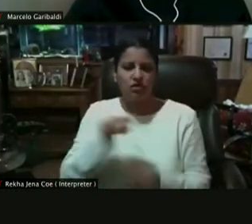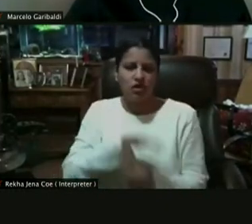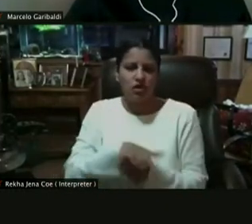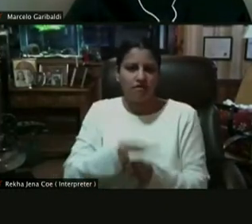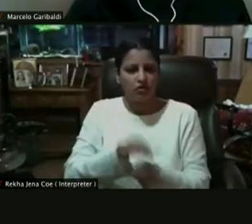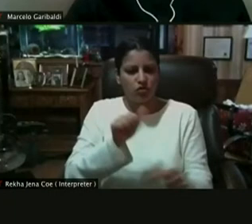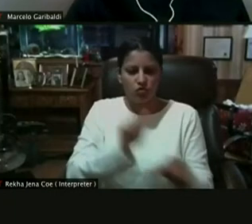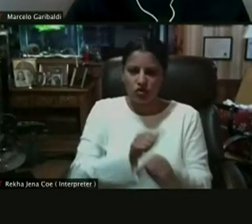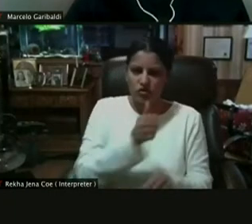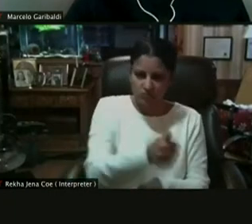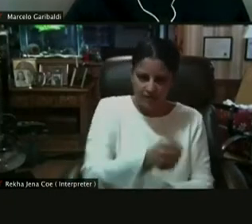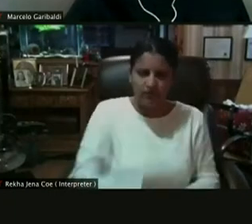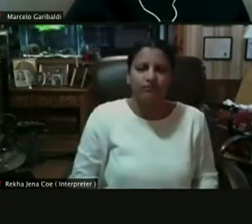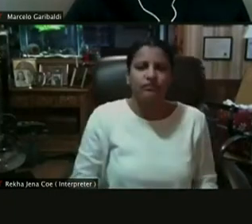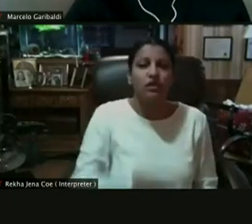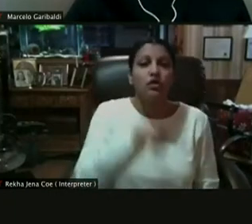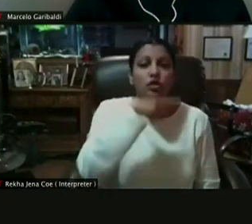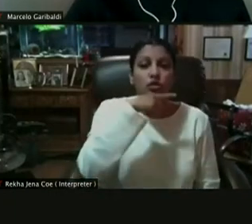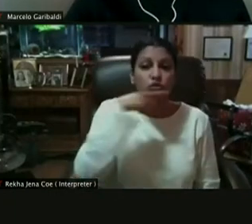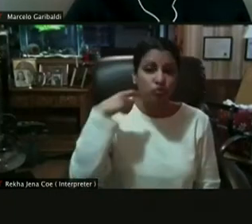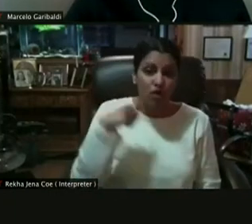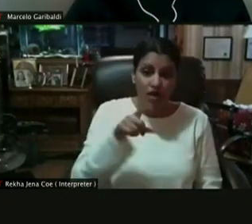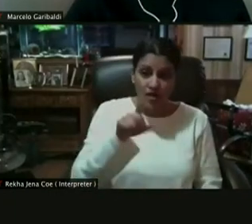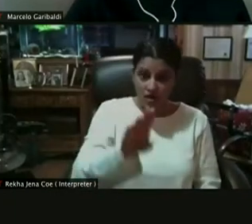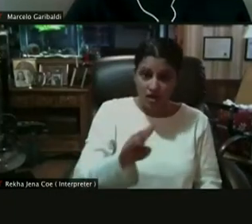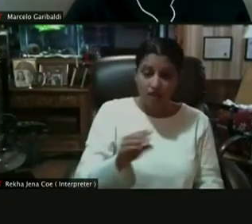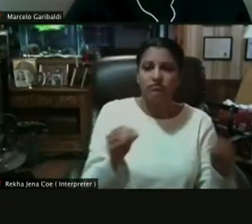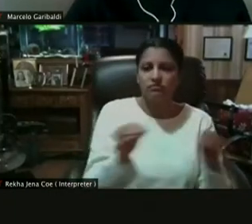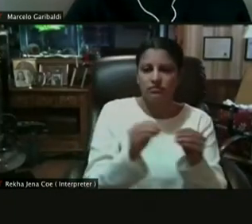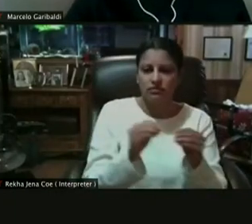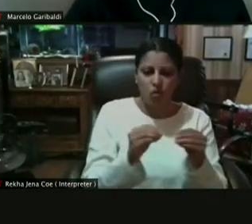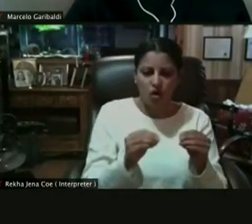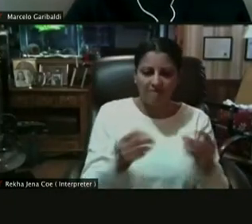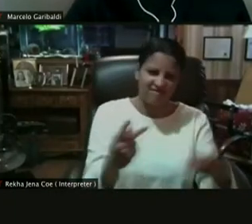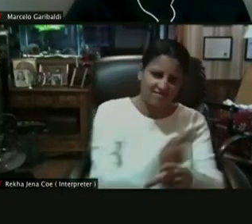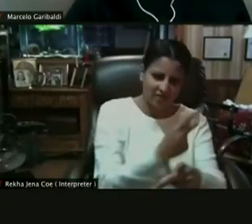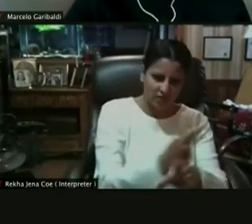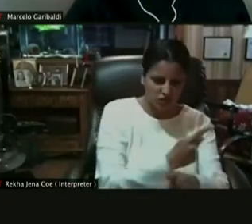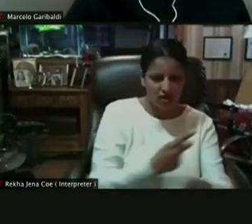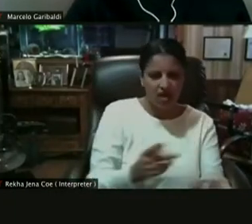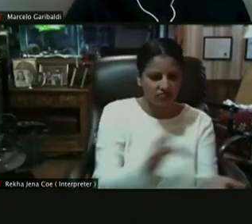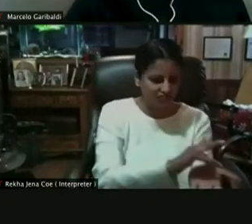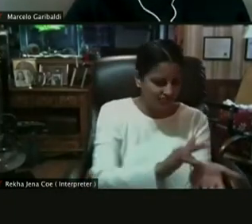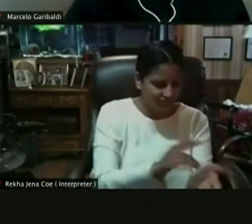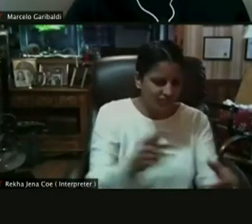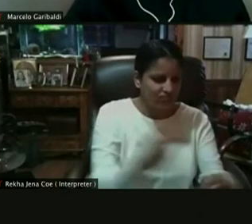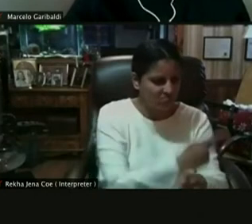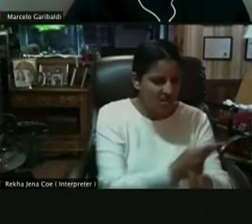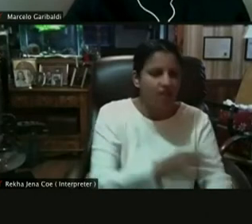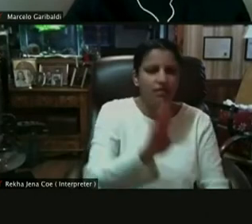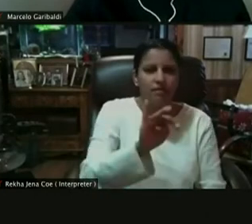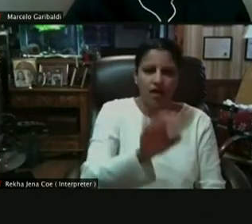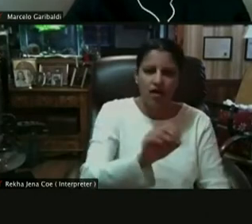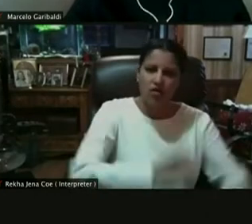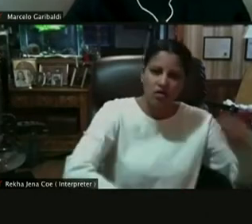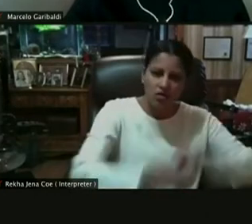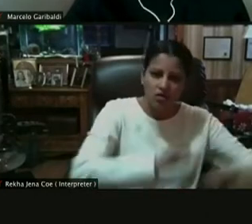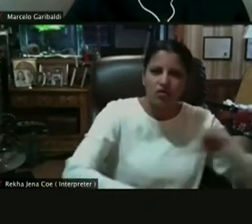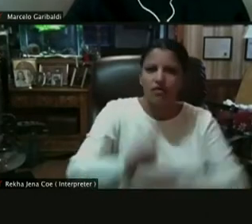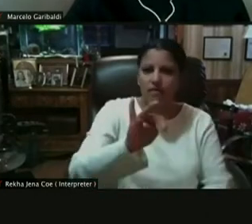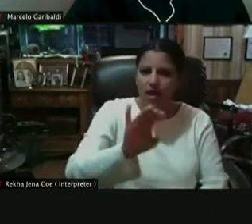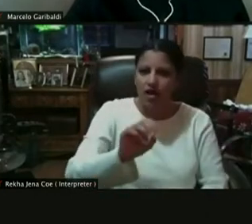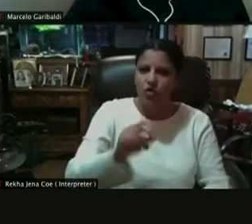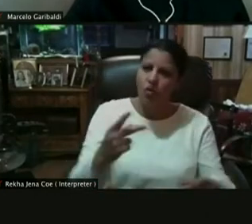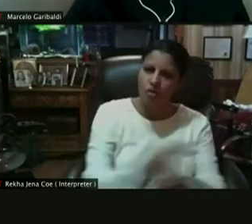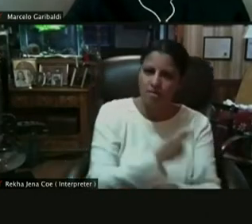labs, those would be more on the computational side of things. So that's also part of kind of the bioengineering and biosciences world, where you're more on the side